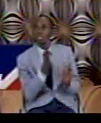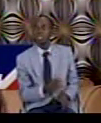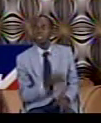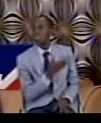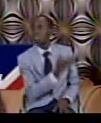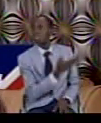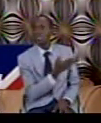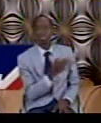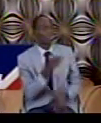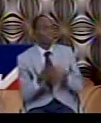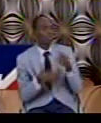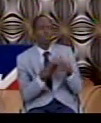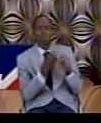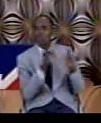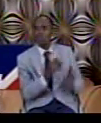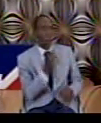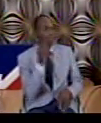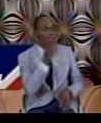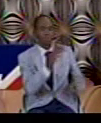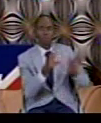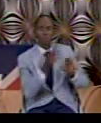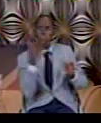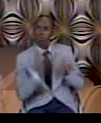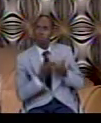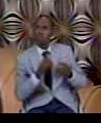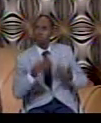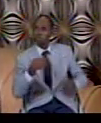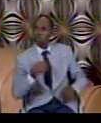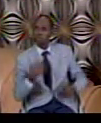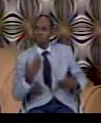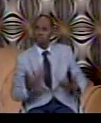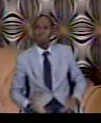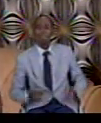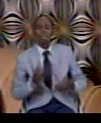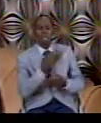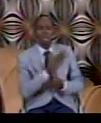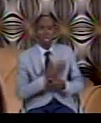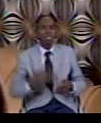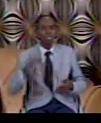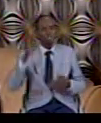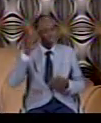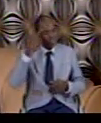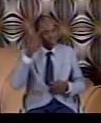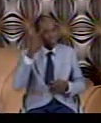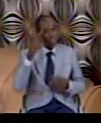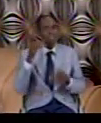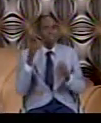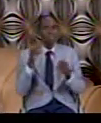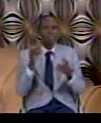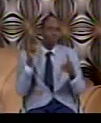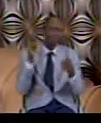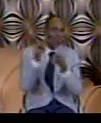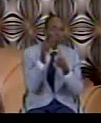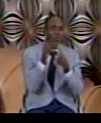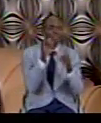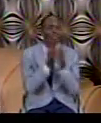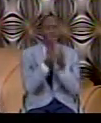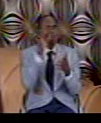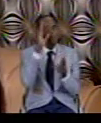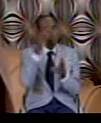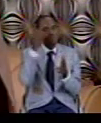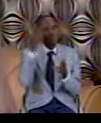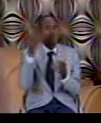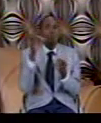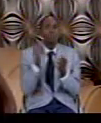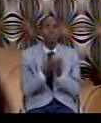sinner, and look at the favor he has shown me. And so they tend and they bend towards that man because of that